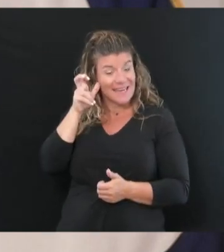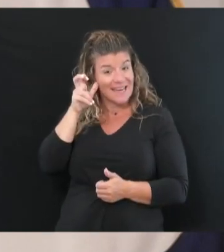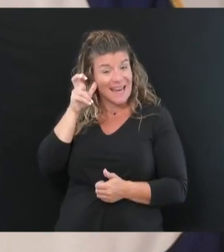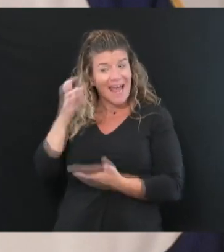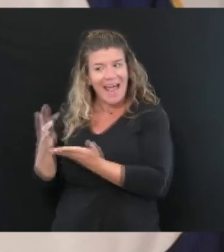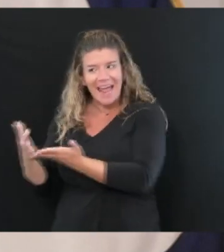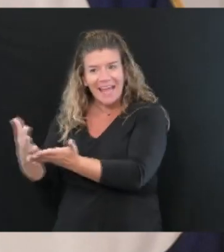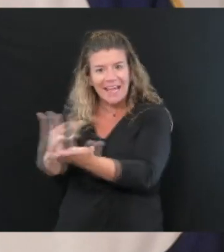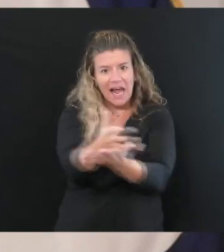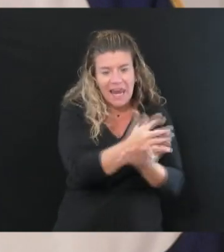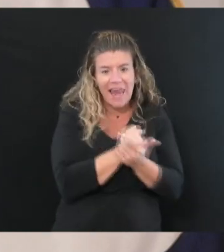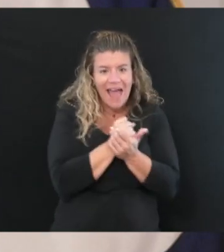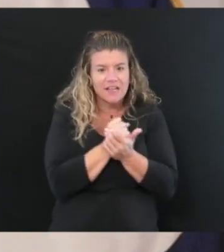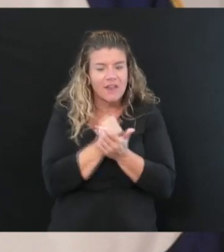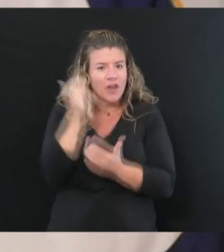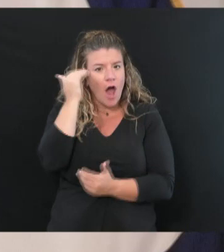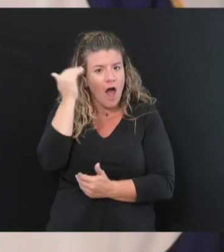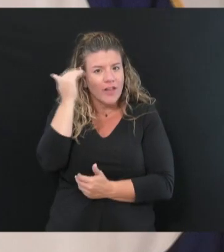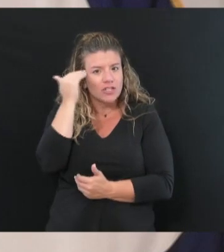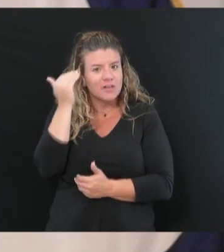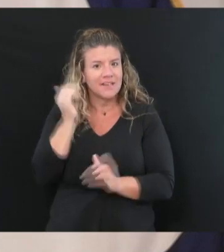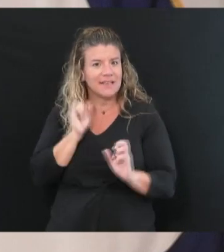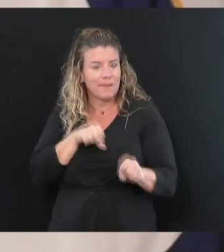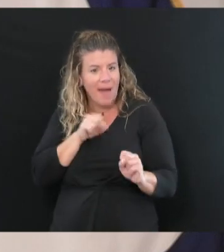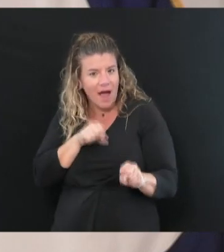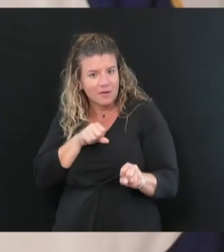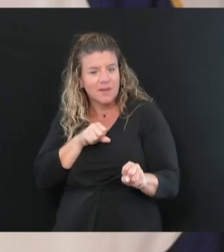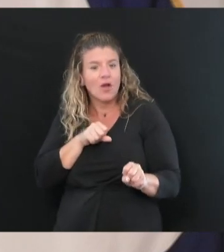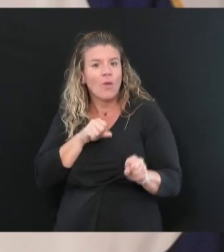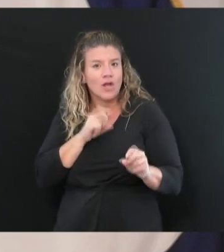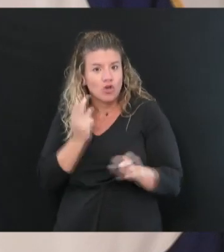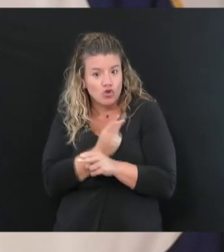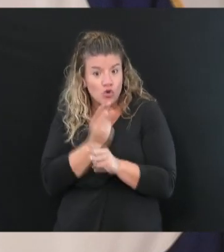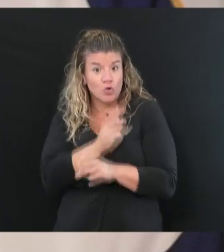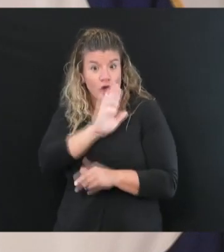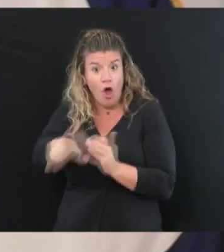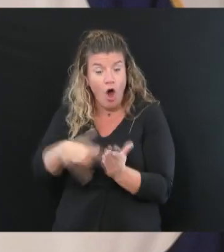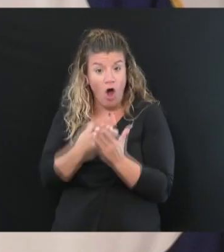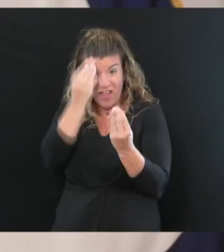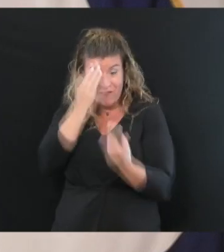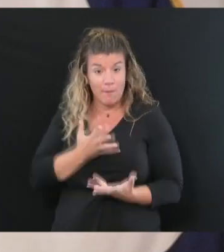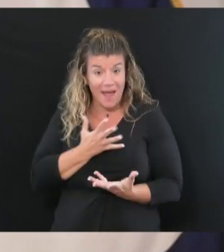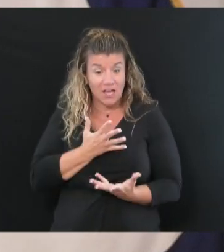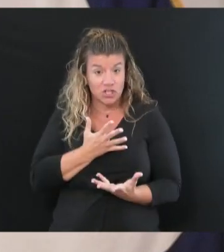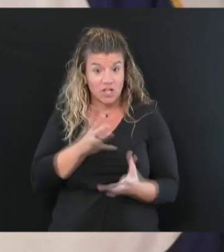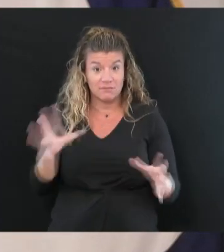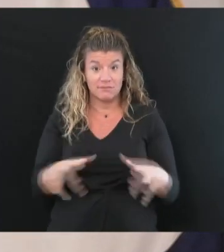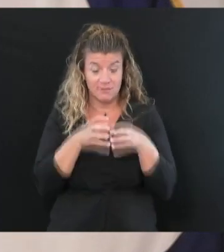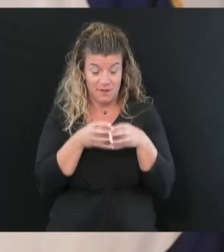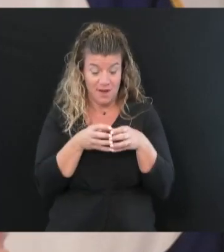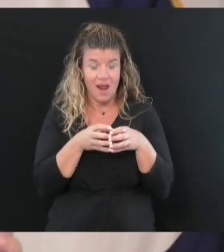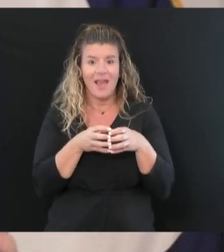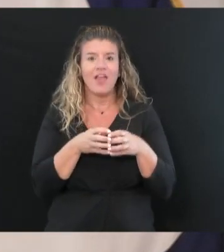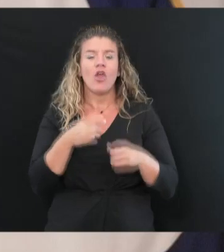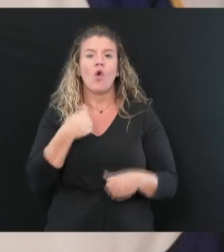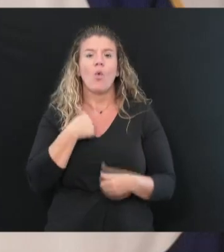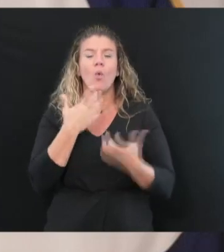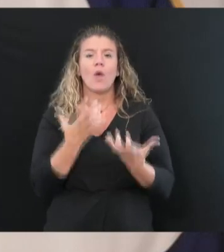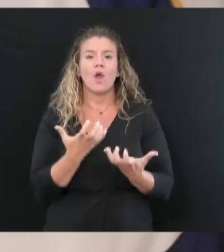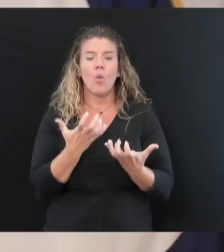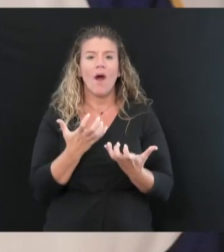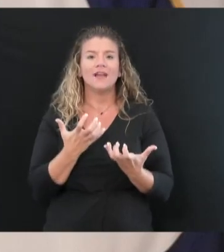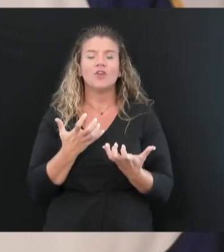the knowledge that we can possibly gain. And with all of that, what we want to do is we want to